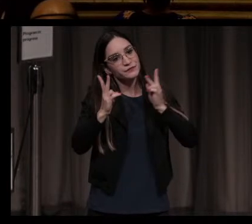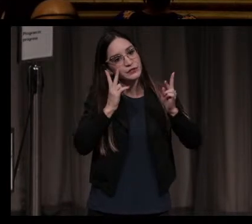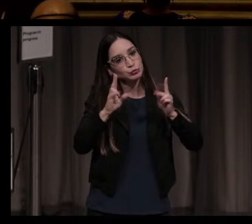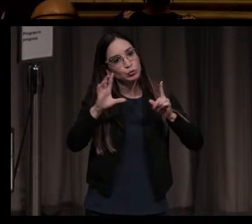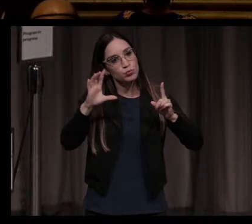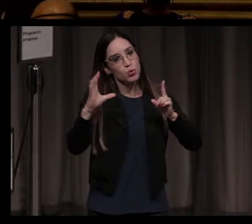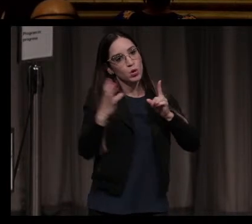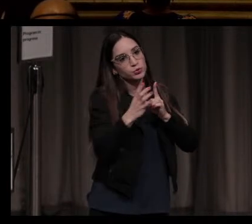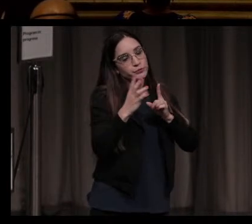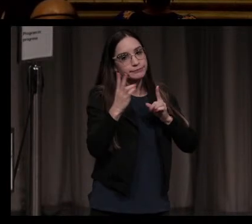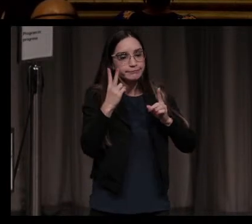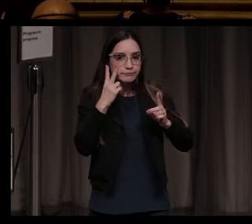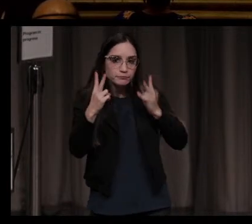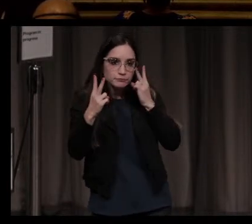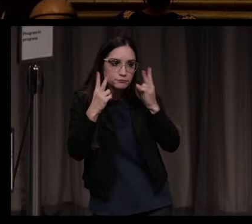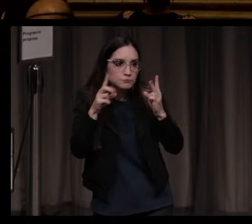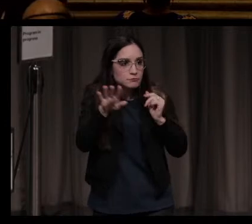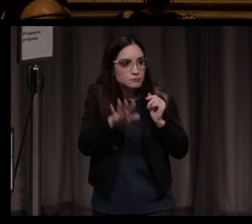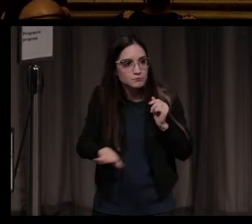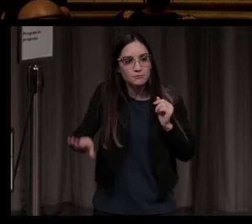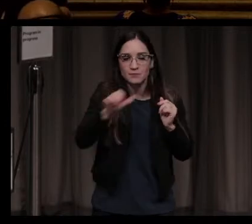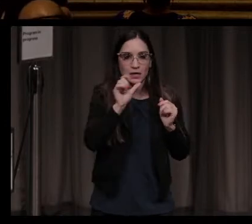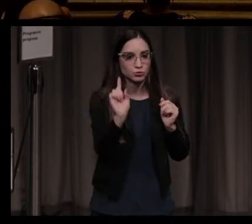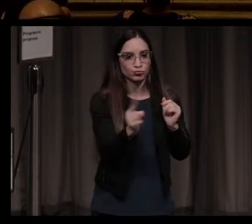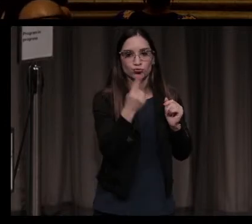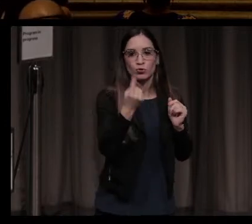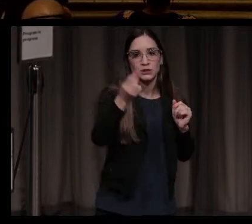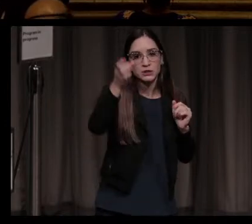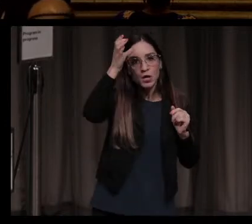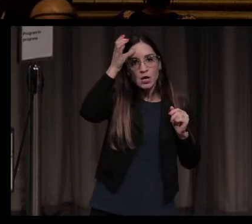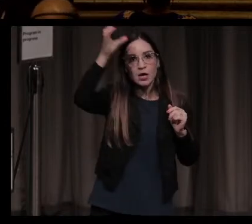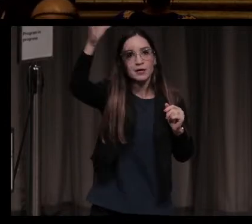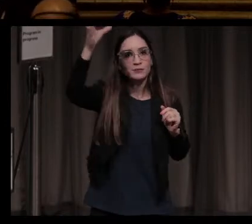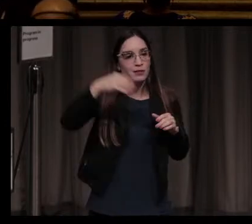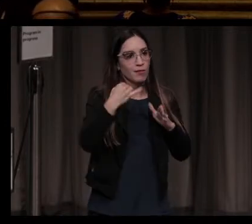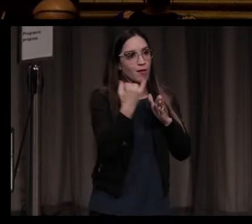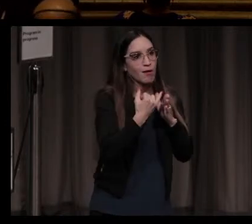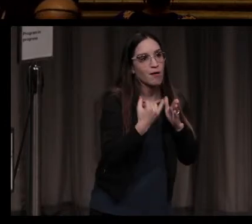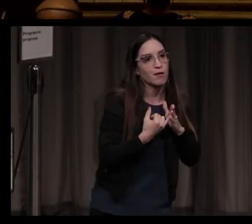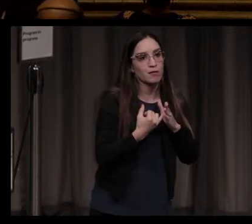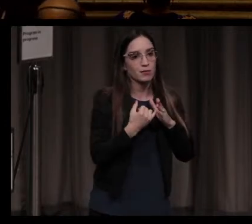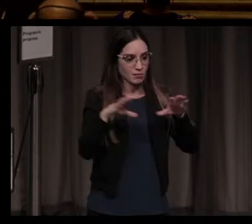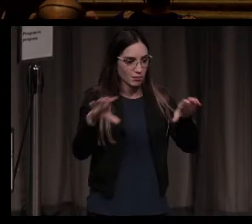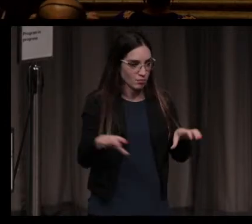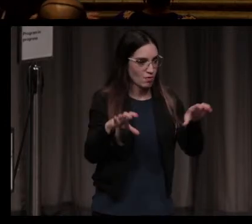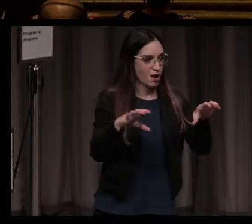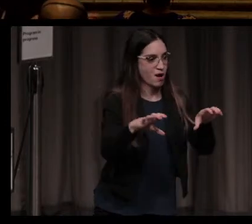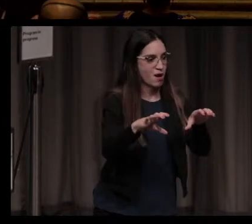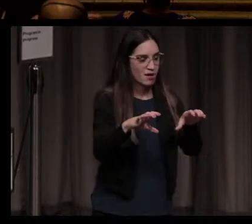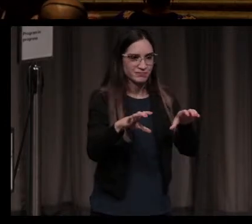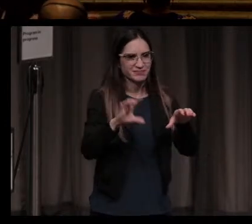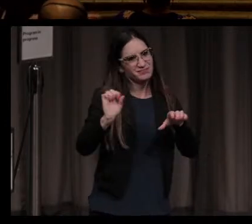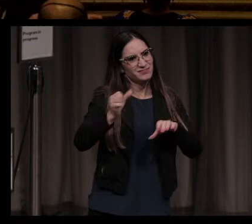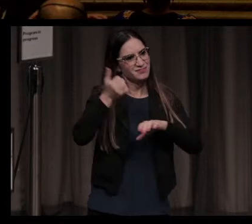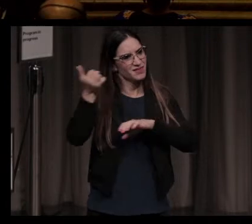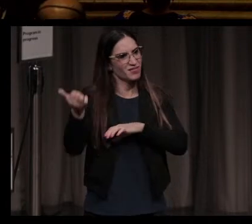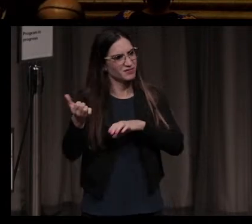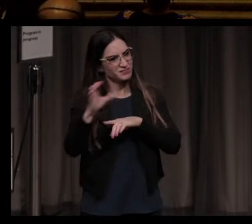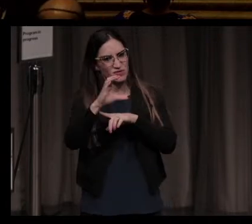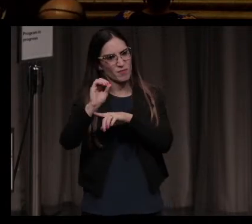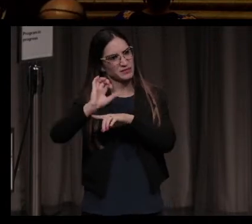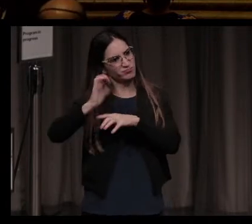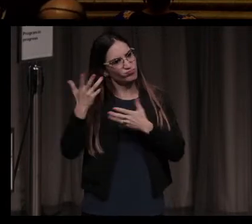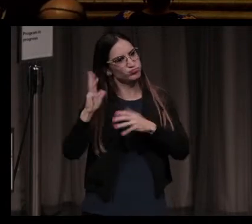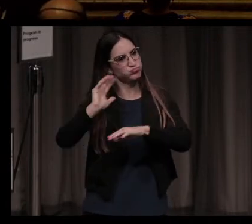people exists beyond Western concepts of art and craft and institutions that uphold art and